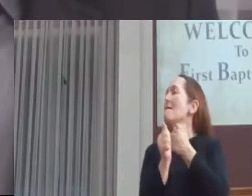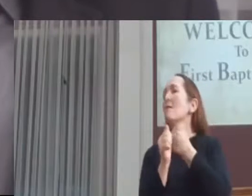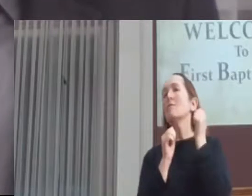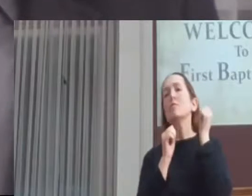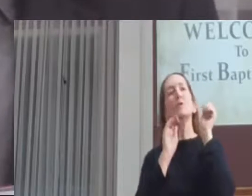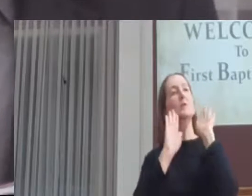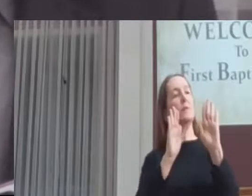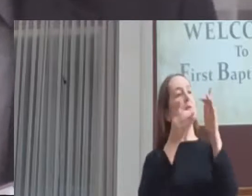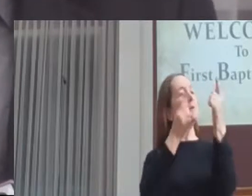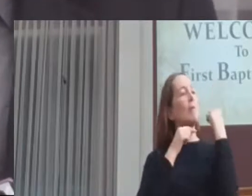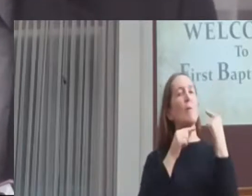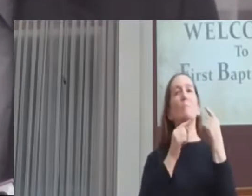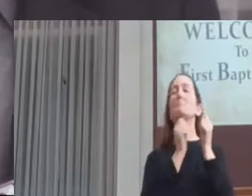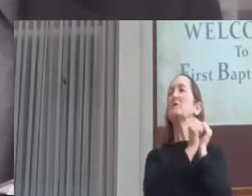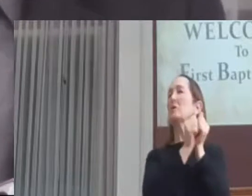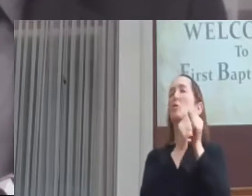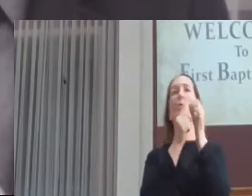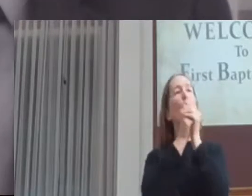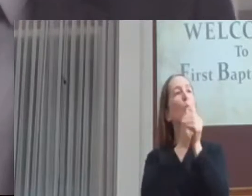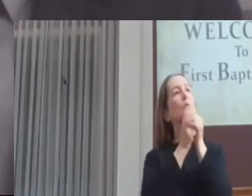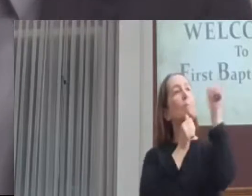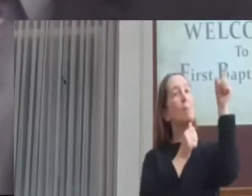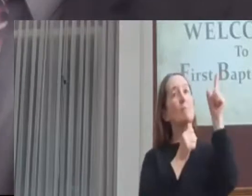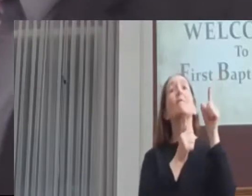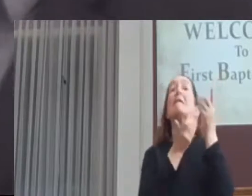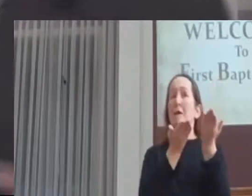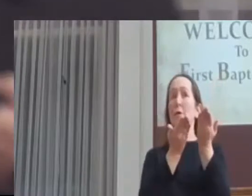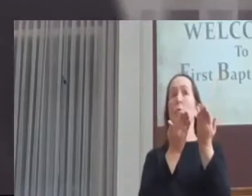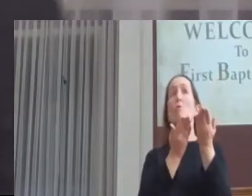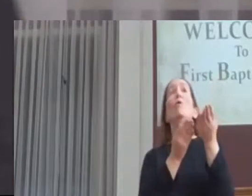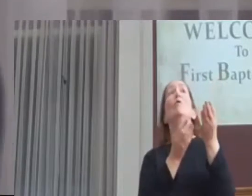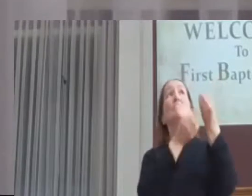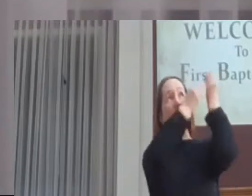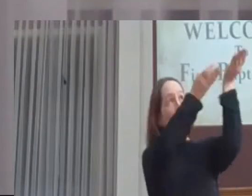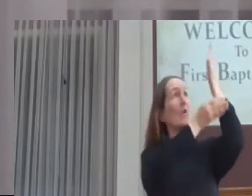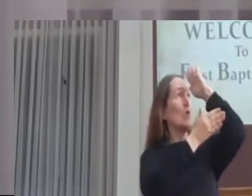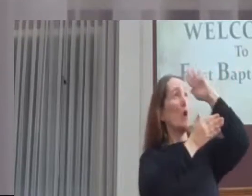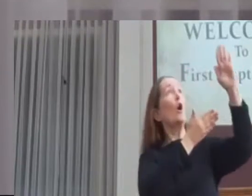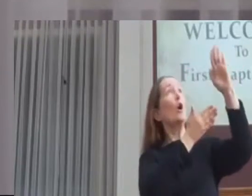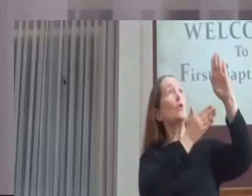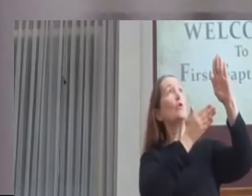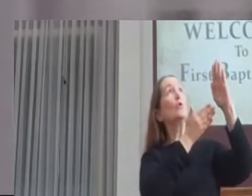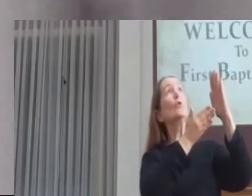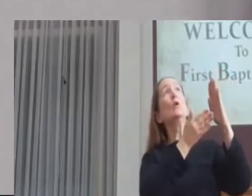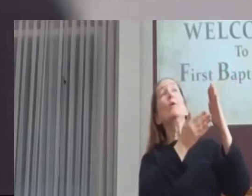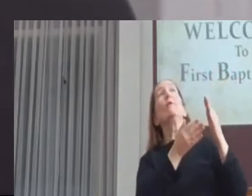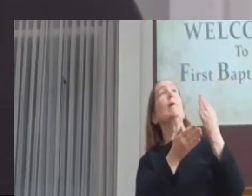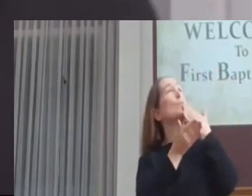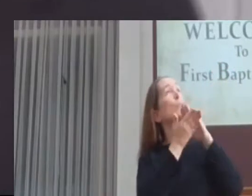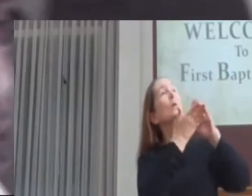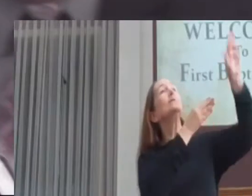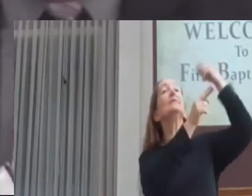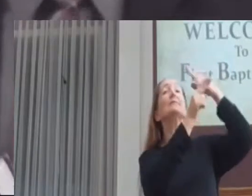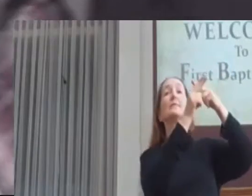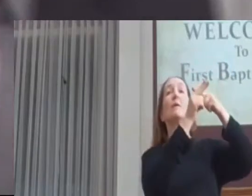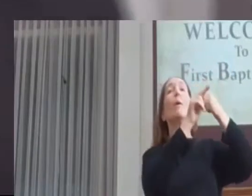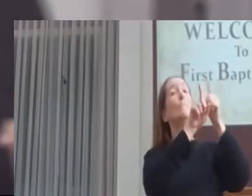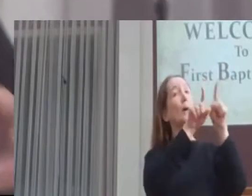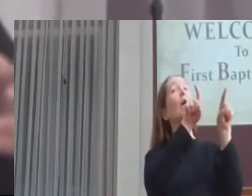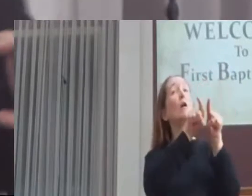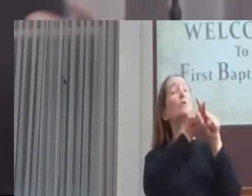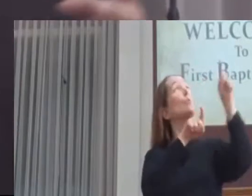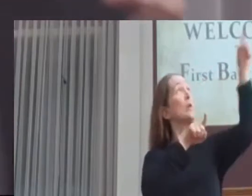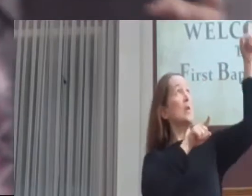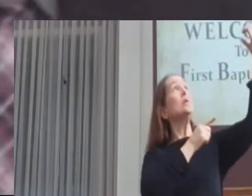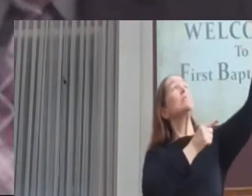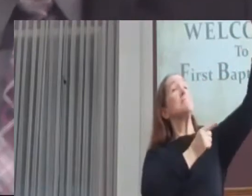Every Sunday we gather together here to worship Him. We're here to honor Him, to glorify Him, to lift His name on high. But at the same time, He comes here